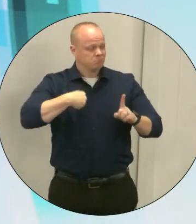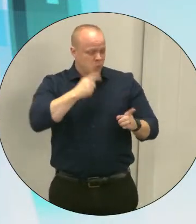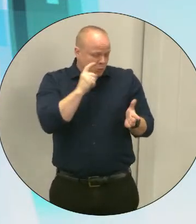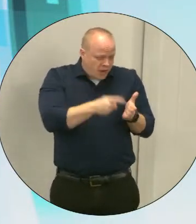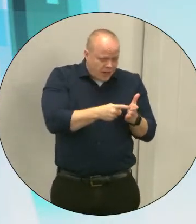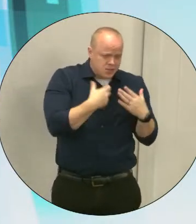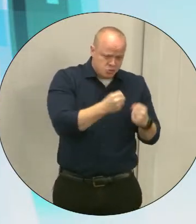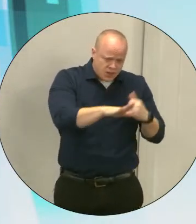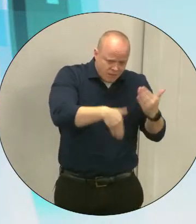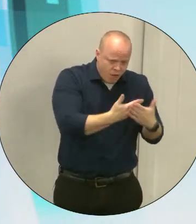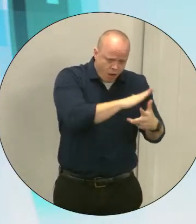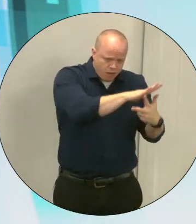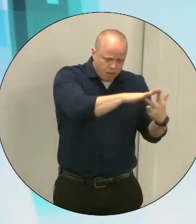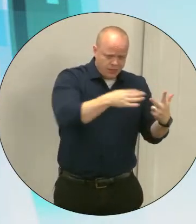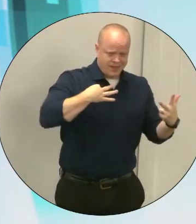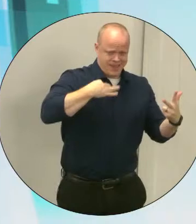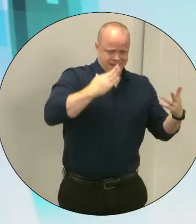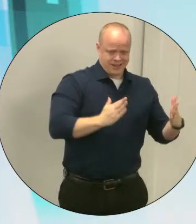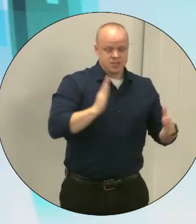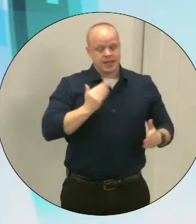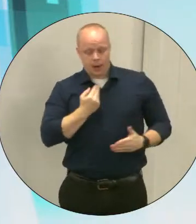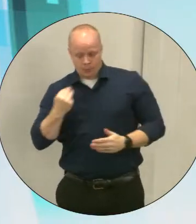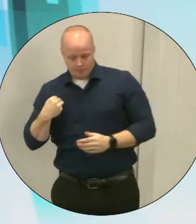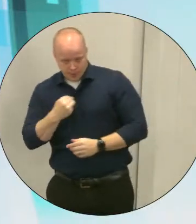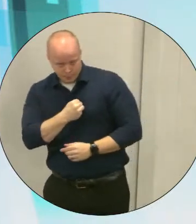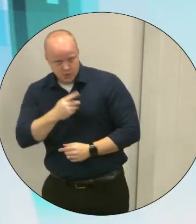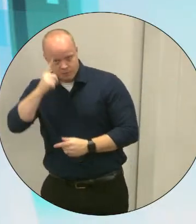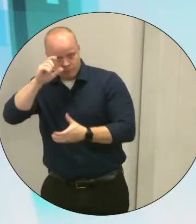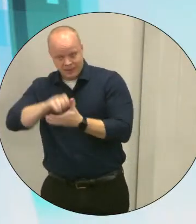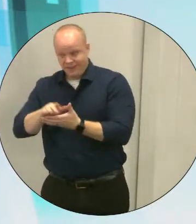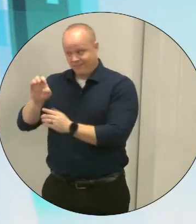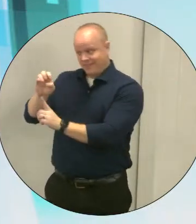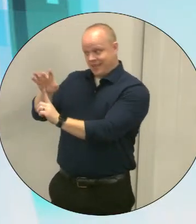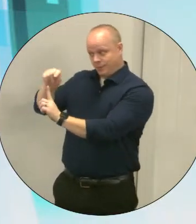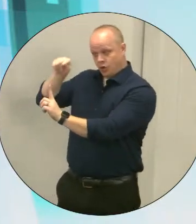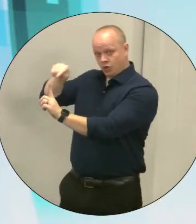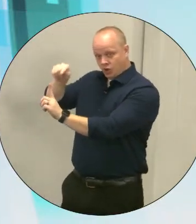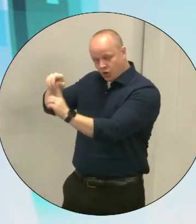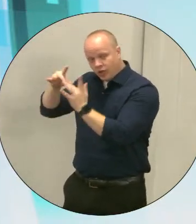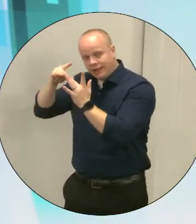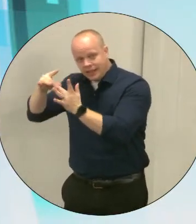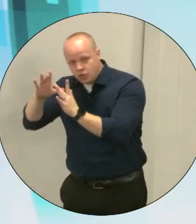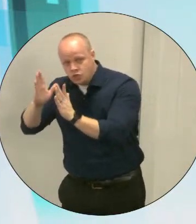all candidates, our members firmly believe that Ebert's leadership vision,